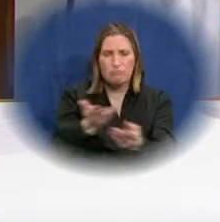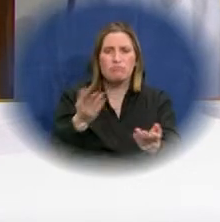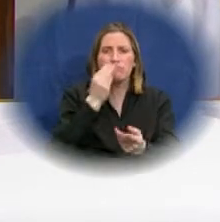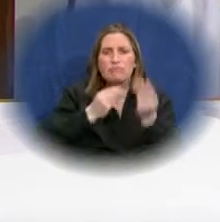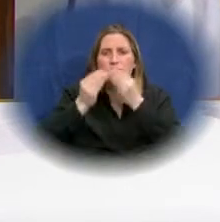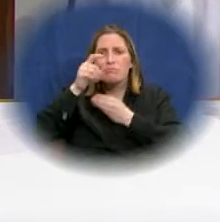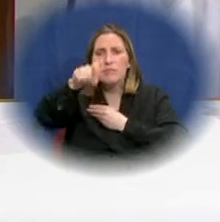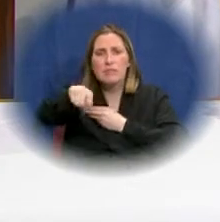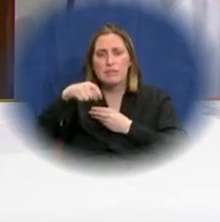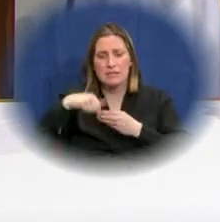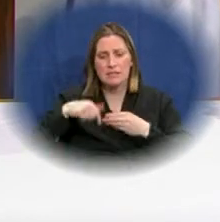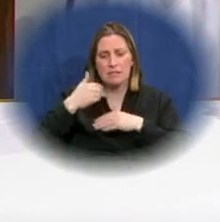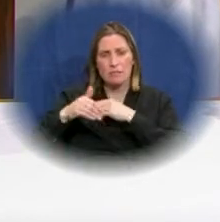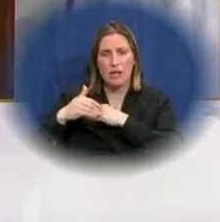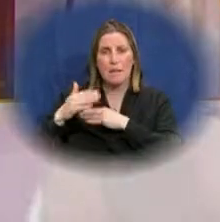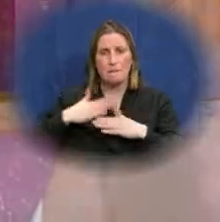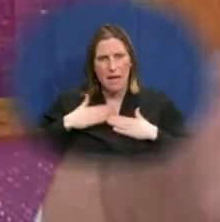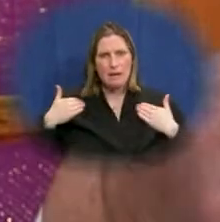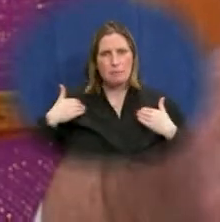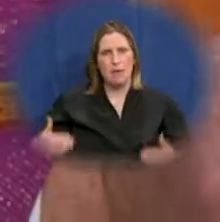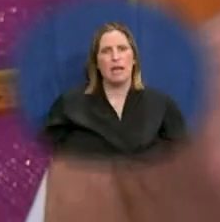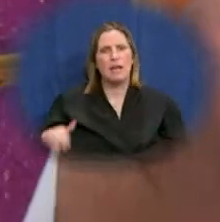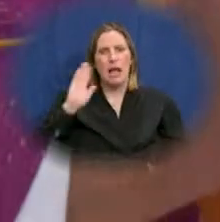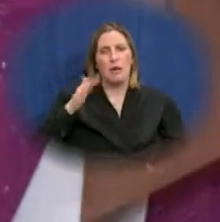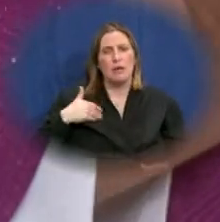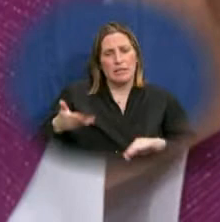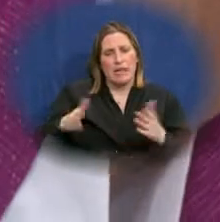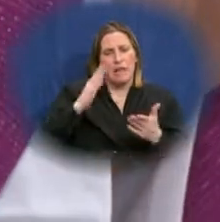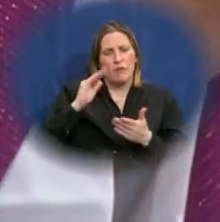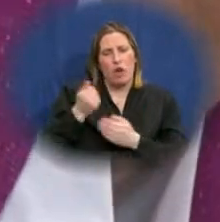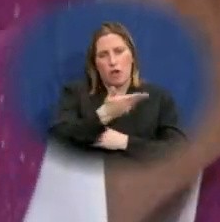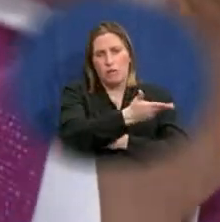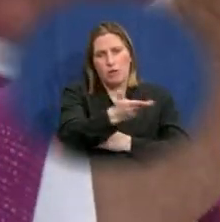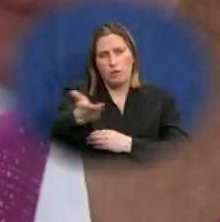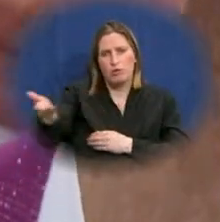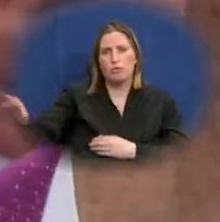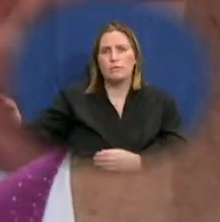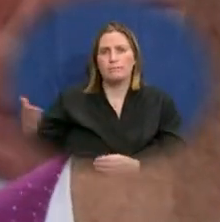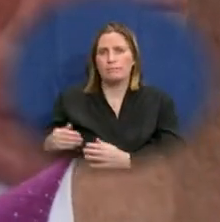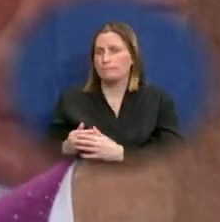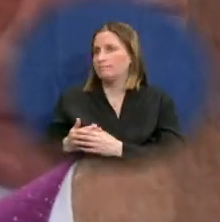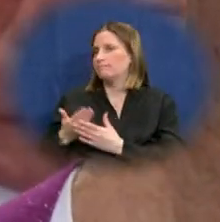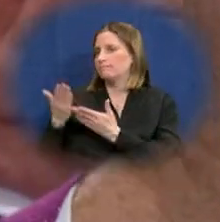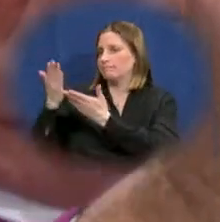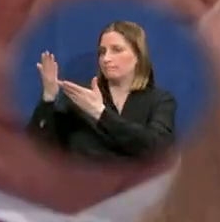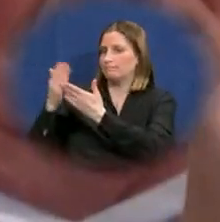it. For this is my body, which will be given up for you."